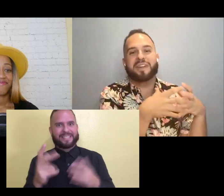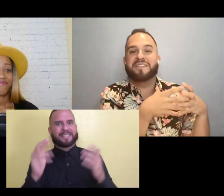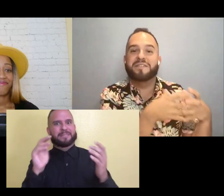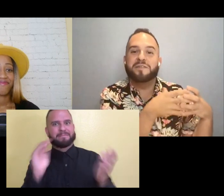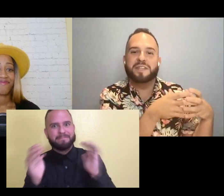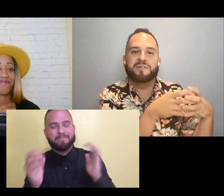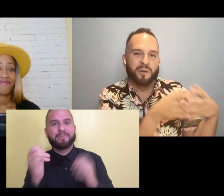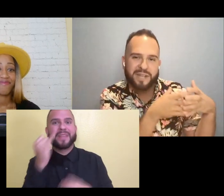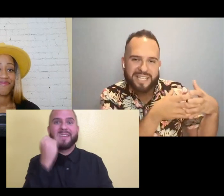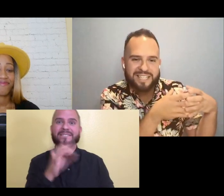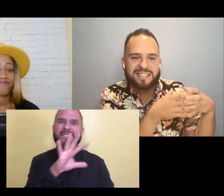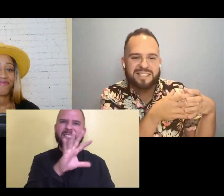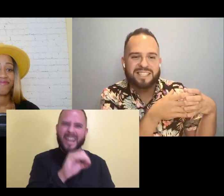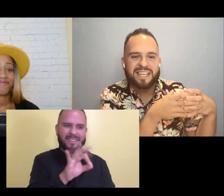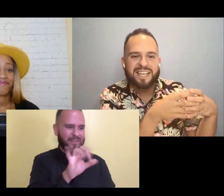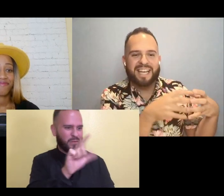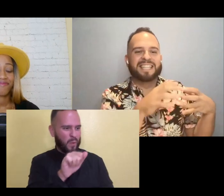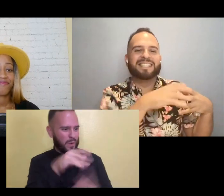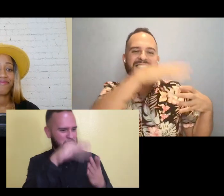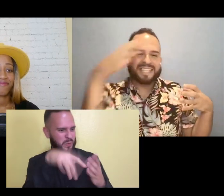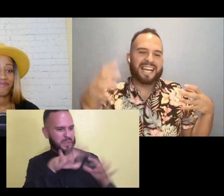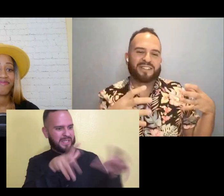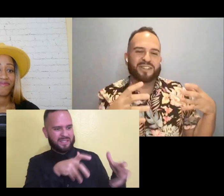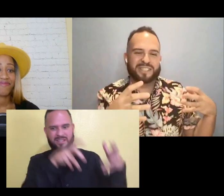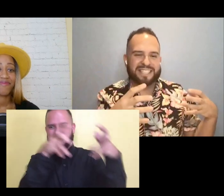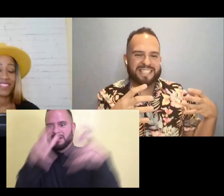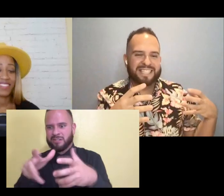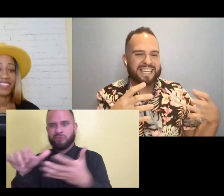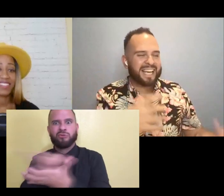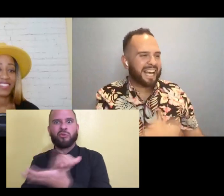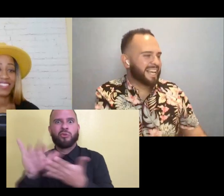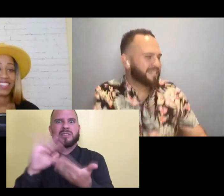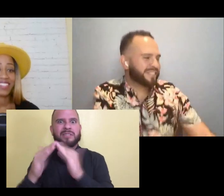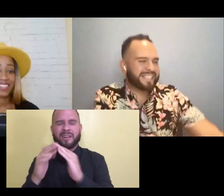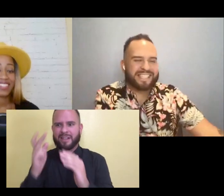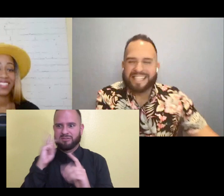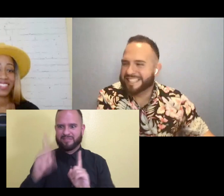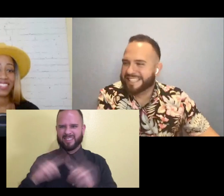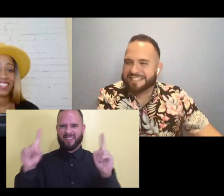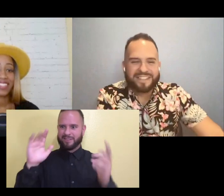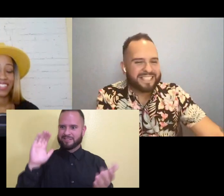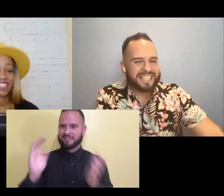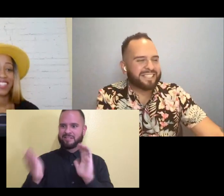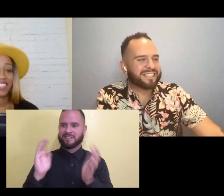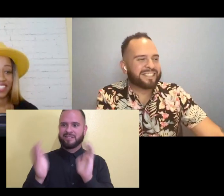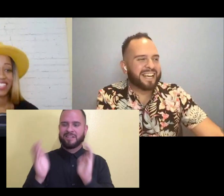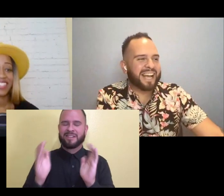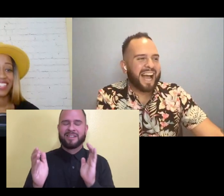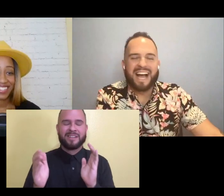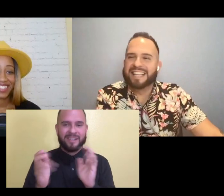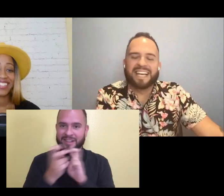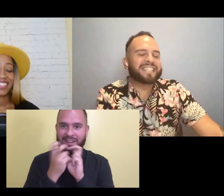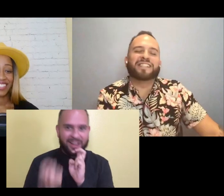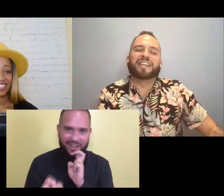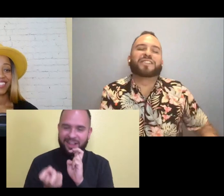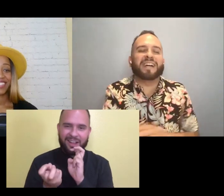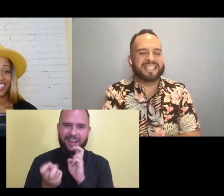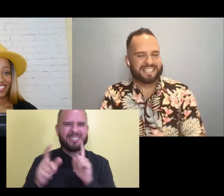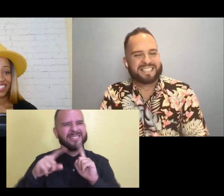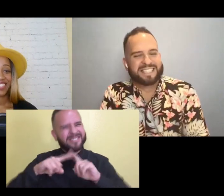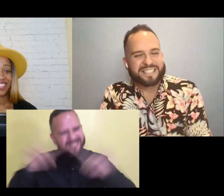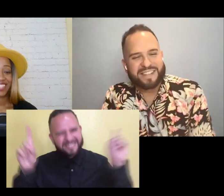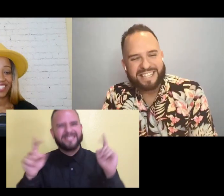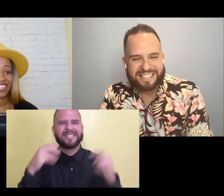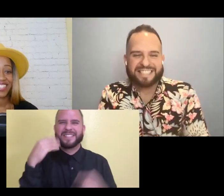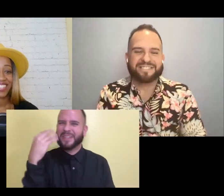a group of like 50 Floridians in a city like New York City, and you just see the difference and you're just like, it's